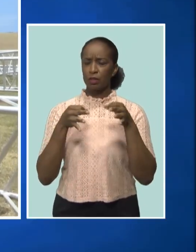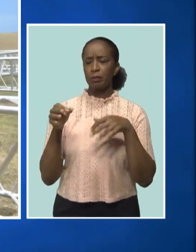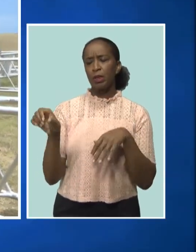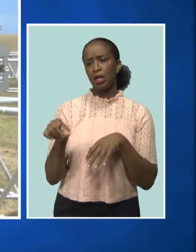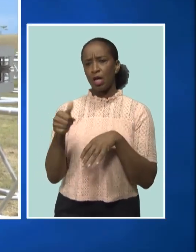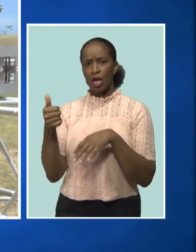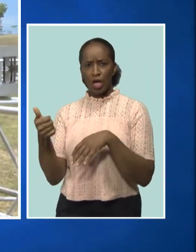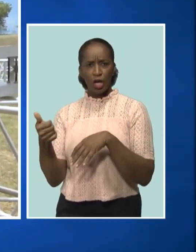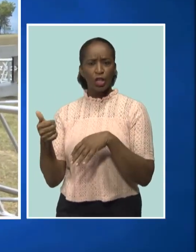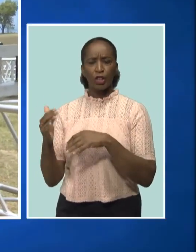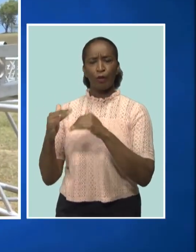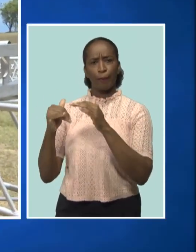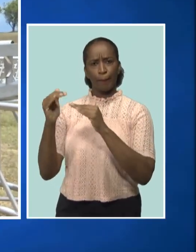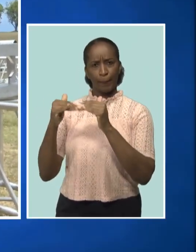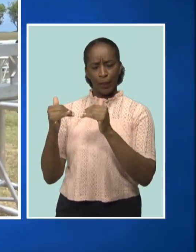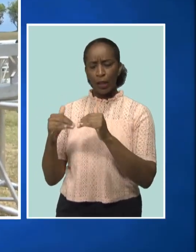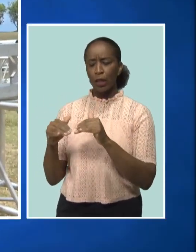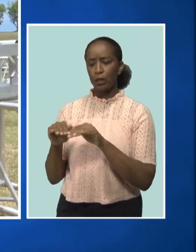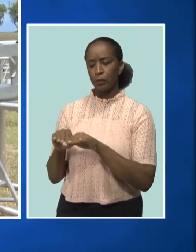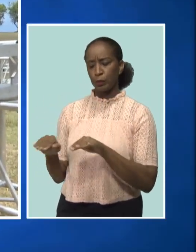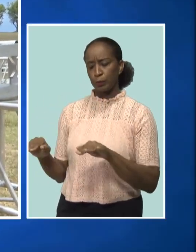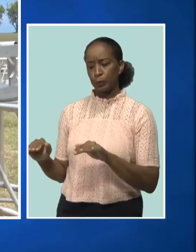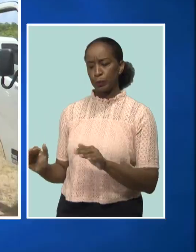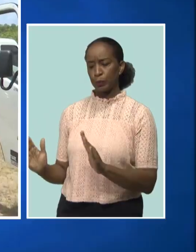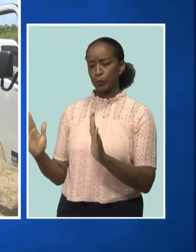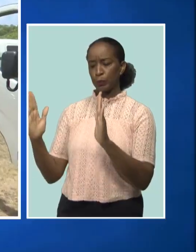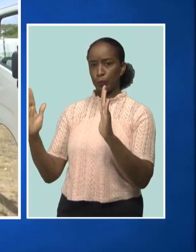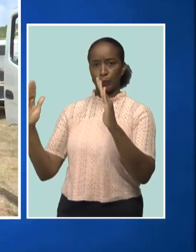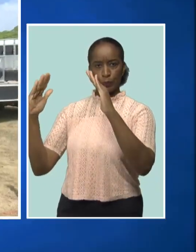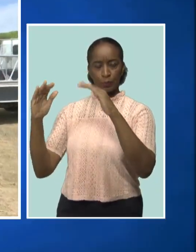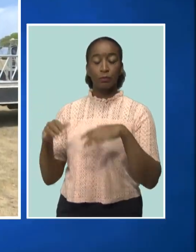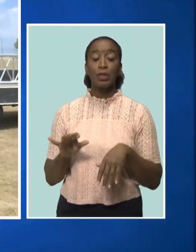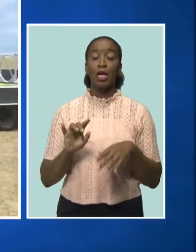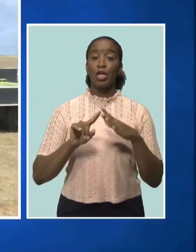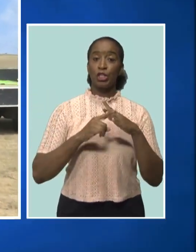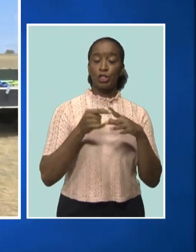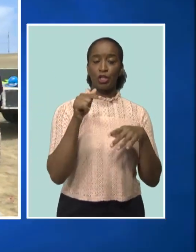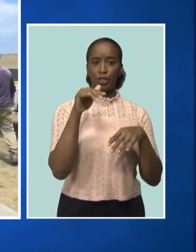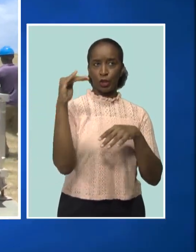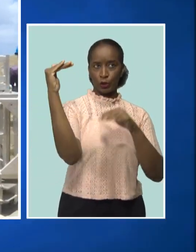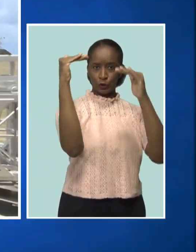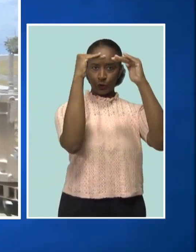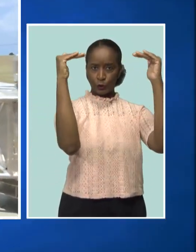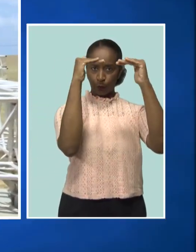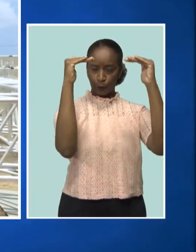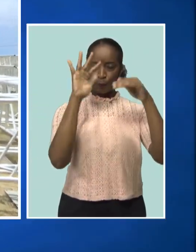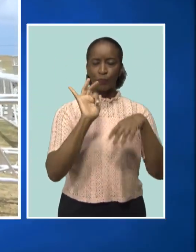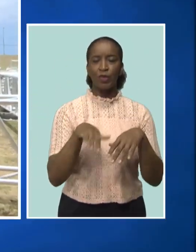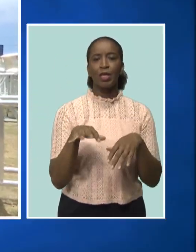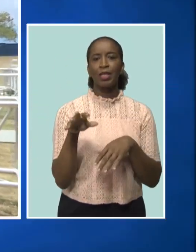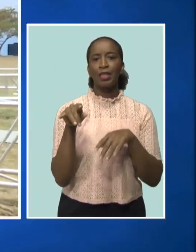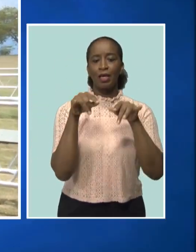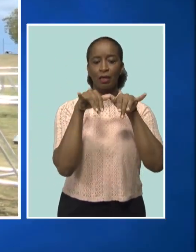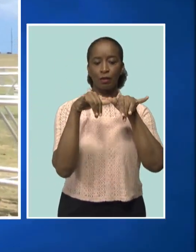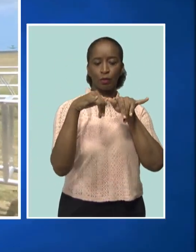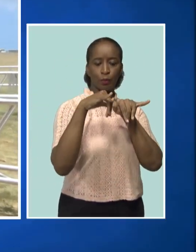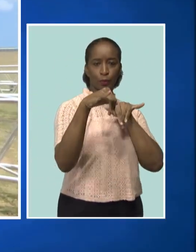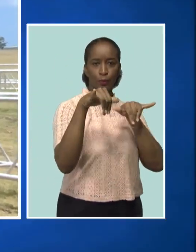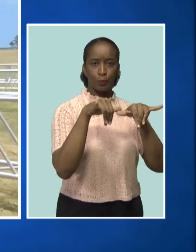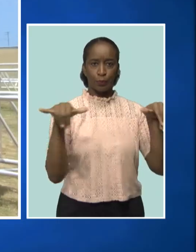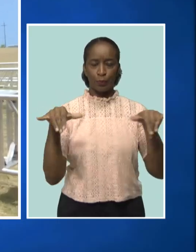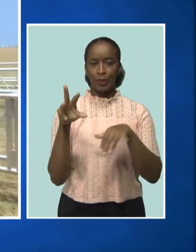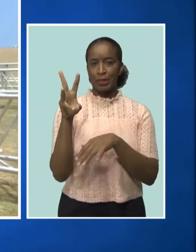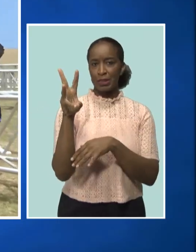where work begins on the foundation first, they start on the top of the rig, a 60 by 49 frame, and work down